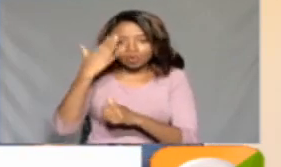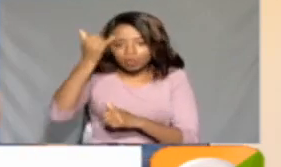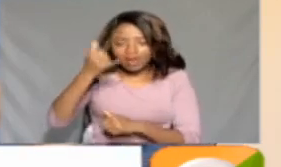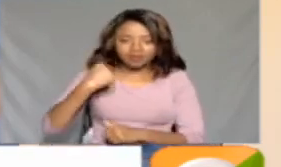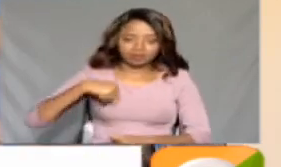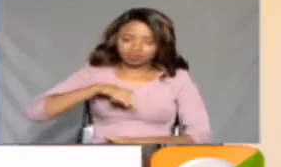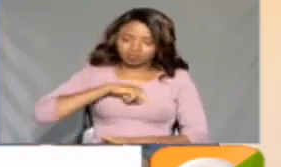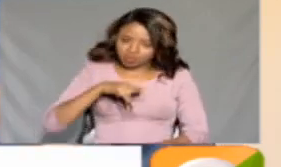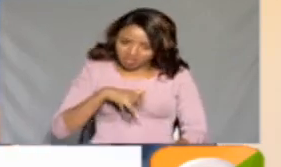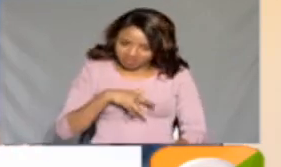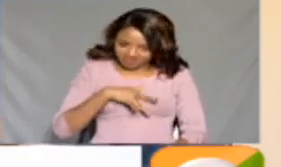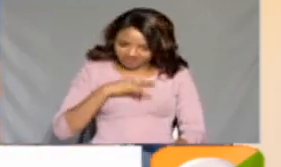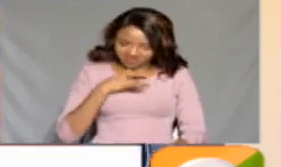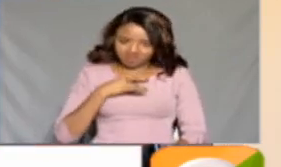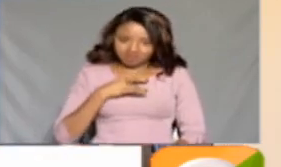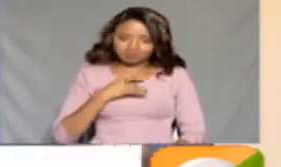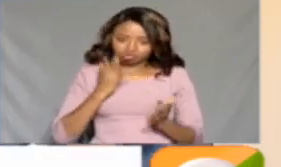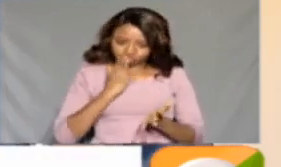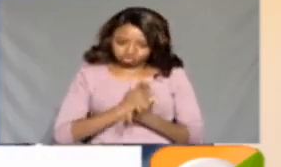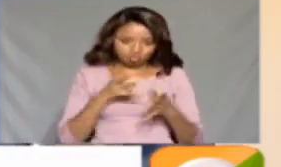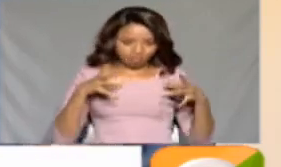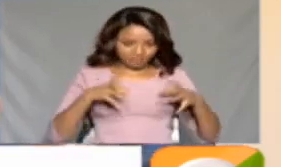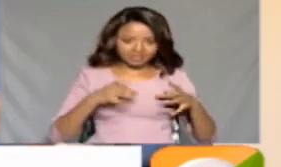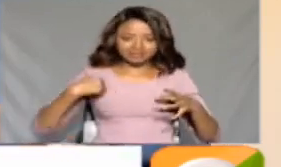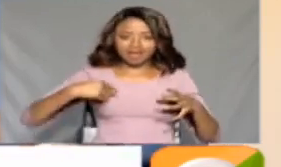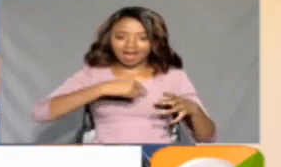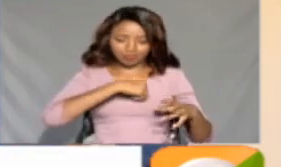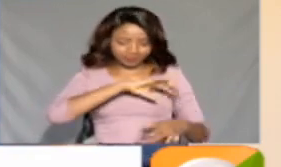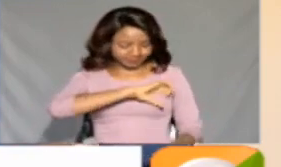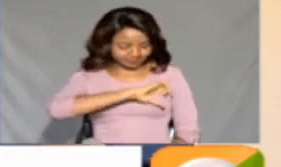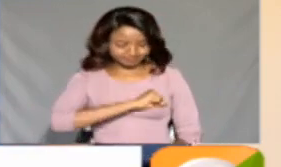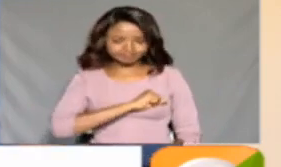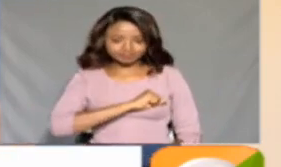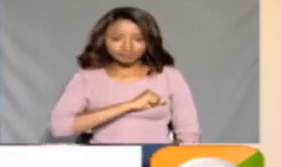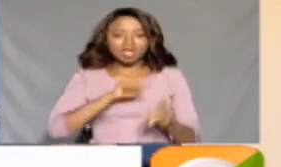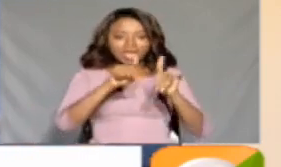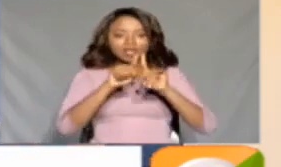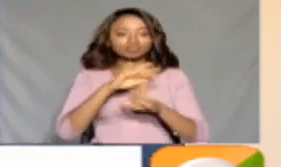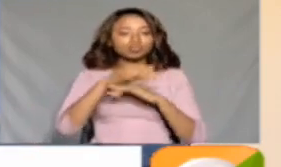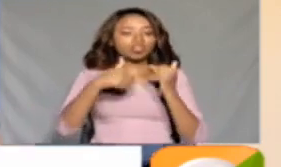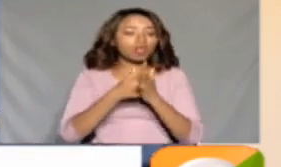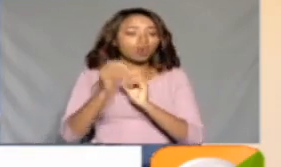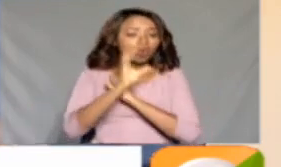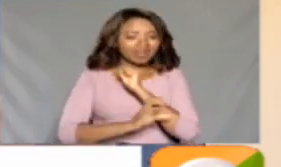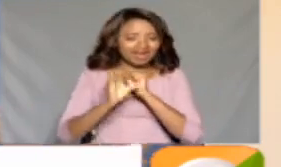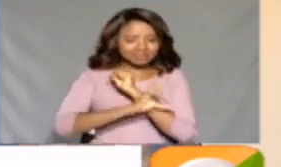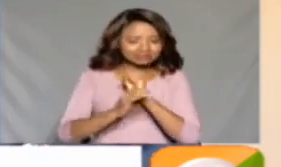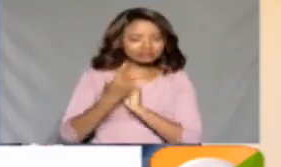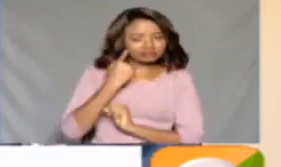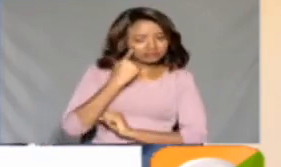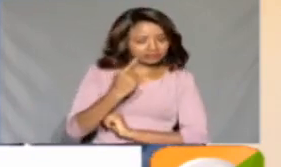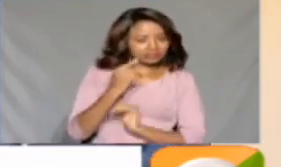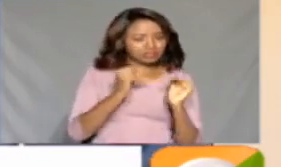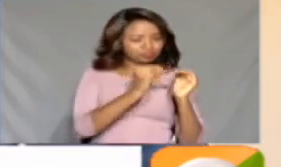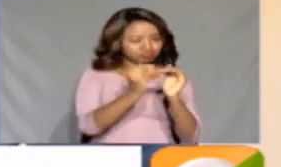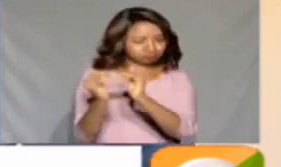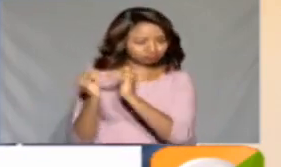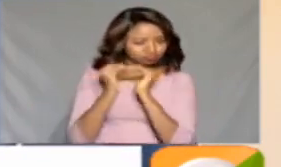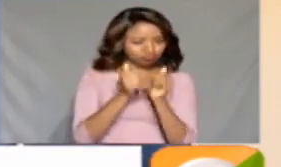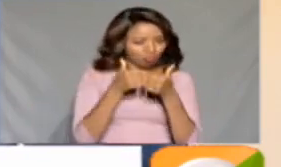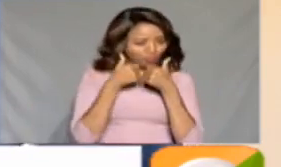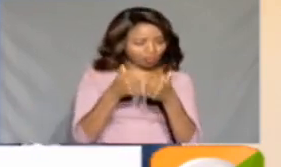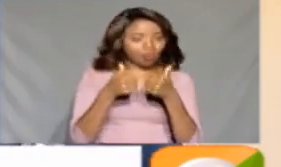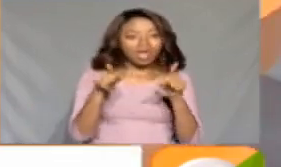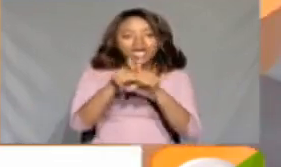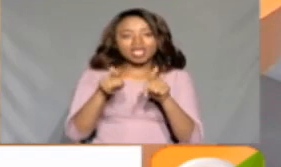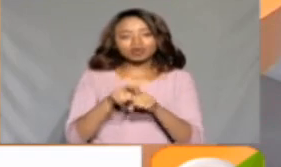that our party is in its embryonic stages, and the whole country, really, in terms of democracy, is in its embryonic stages. Okay. And there's a lot of